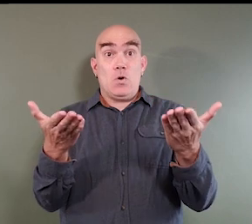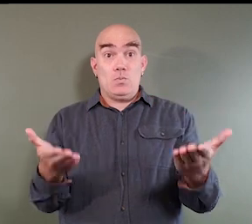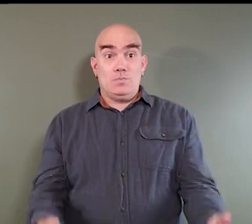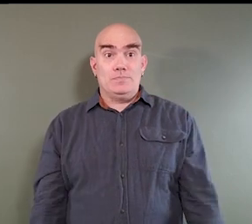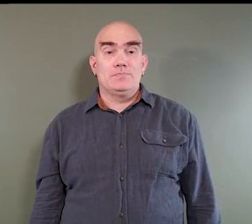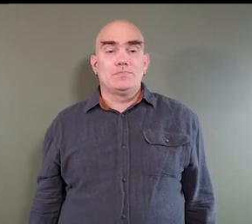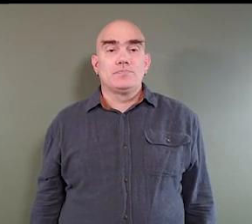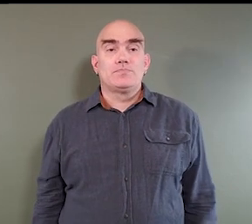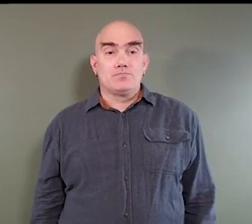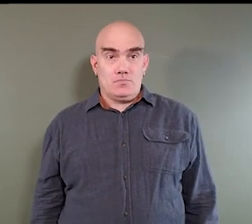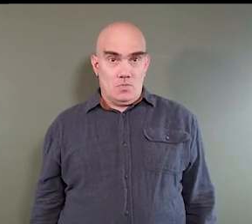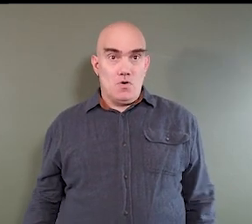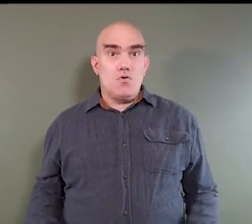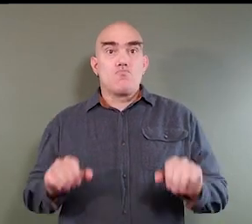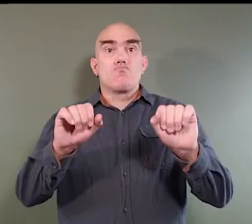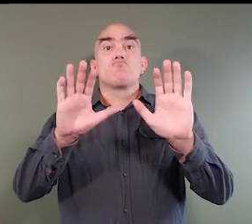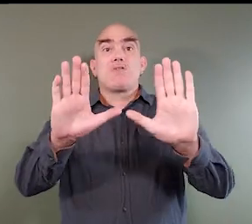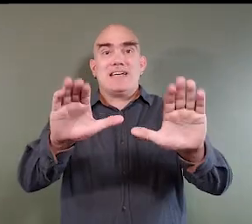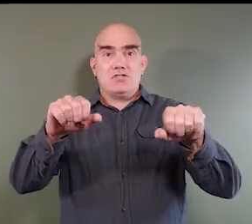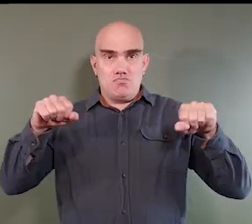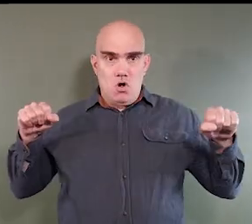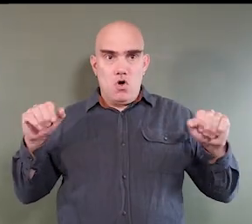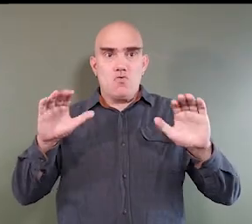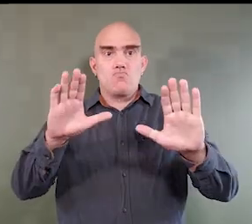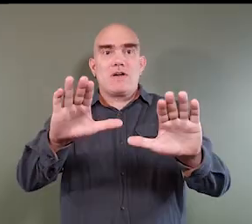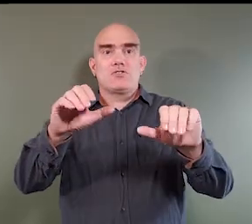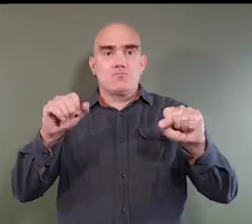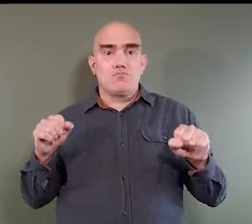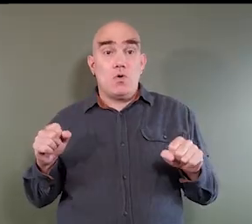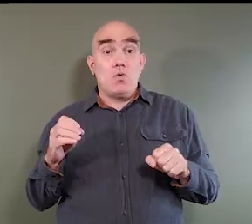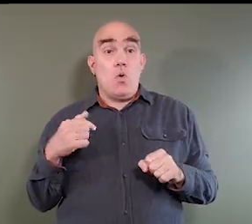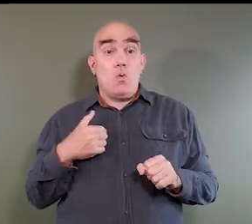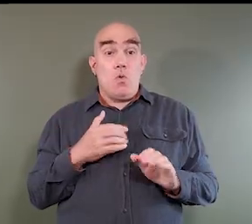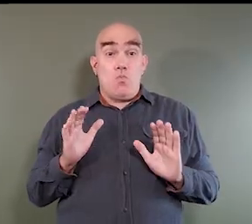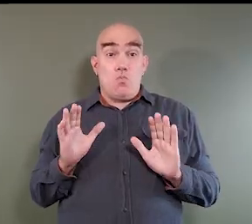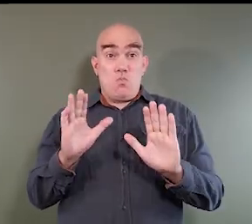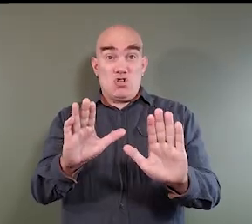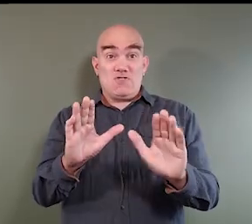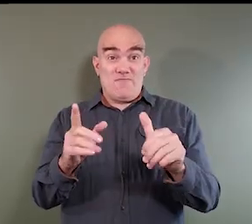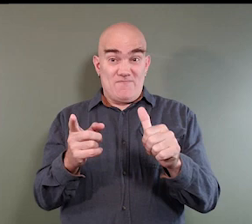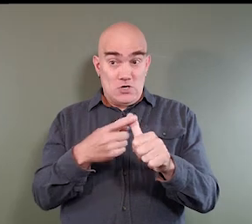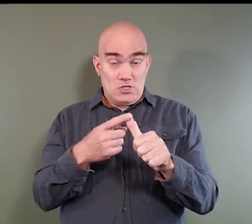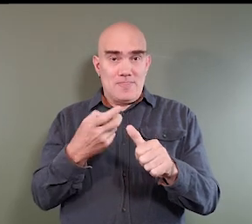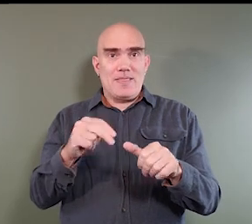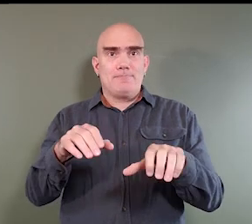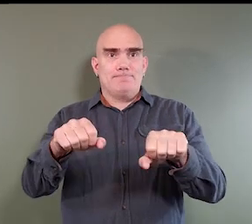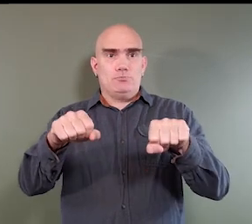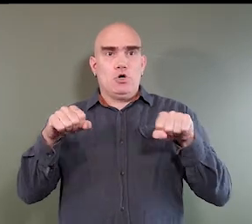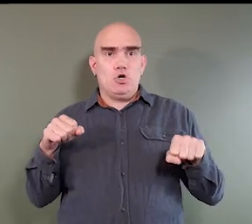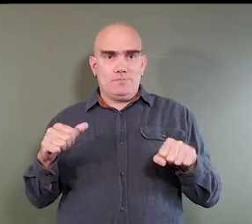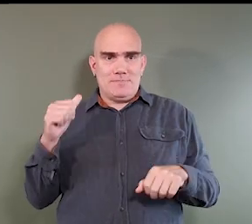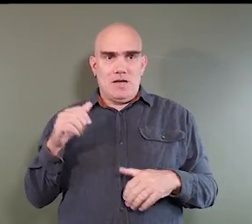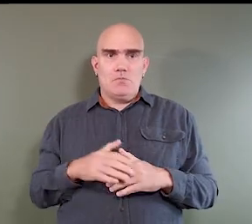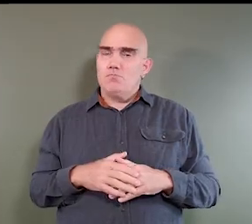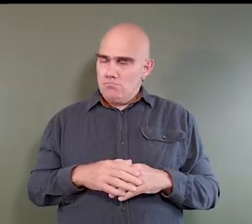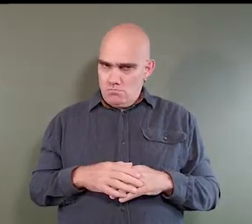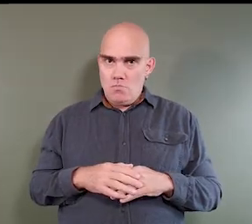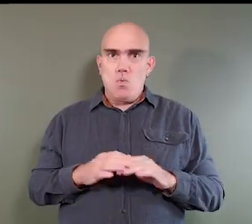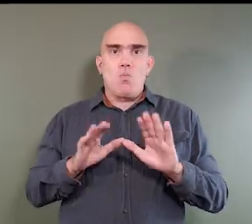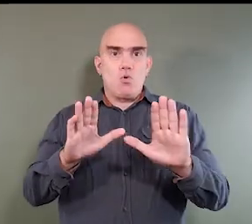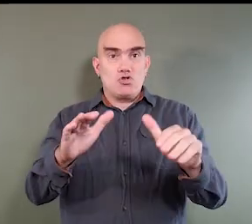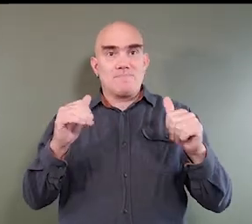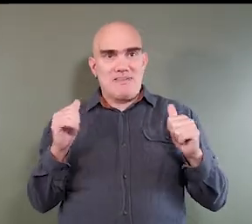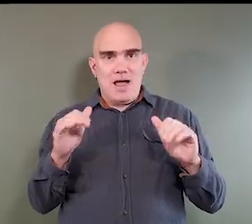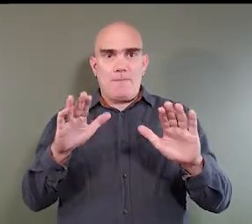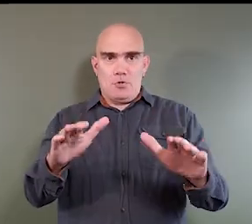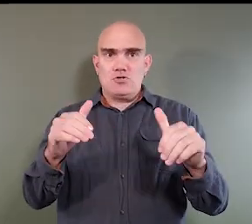and go. Press row, press row. So you're pushing outwards first and then pulling backwards. Push, back,